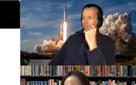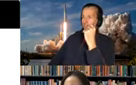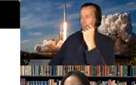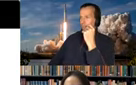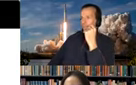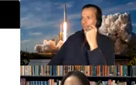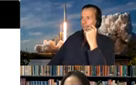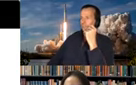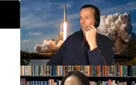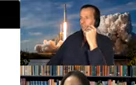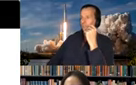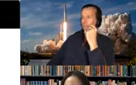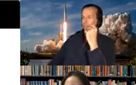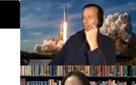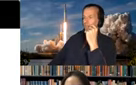level.